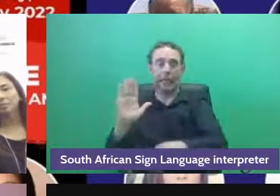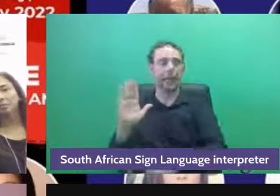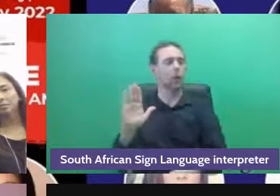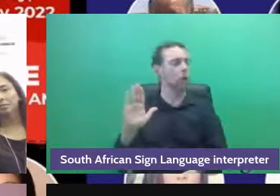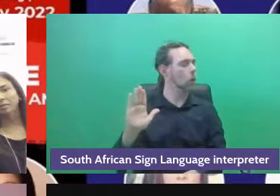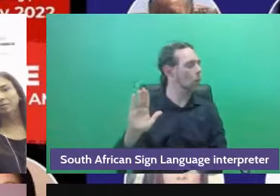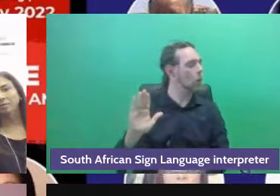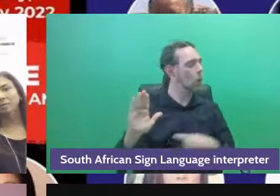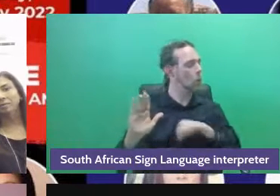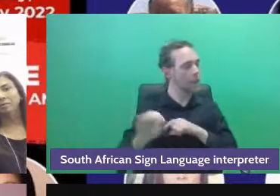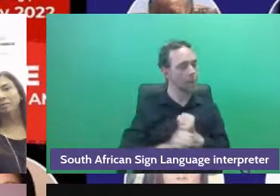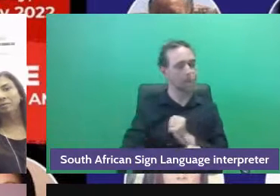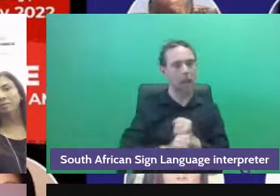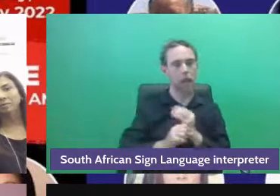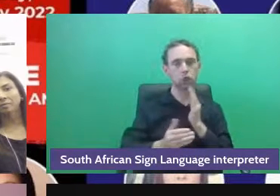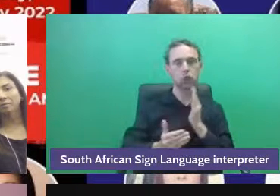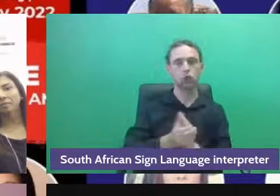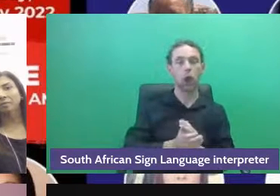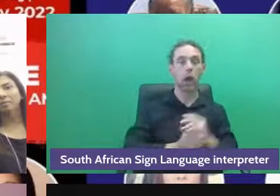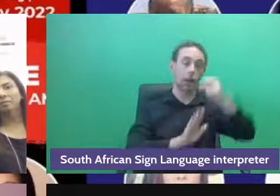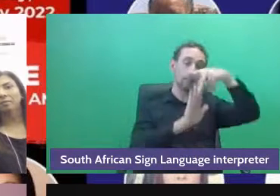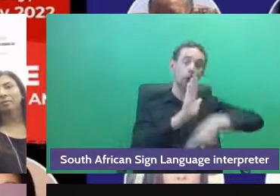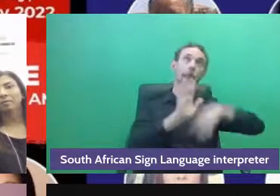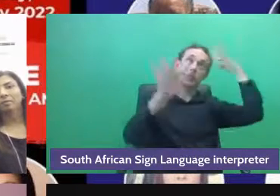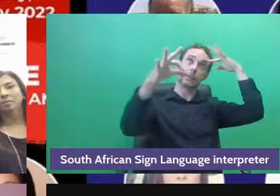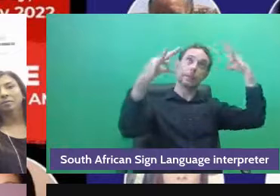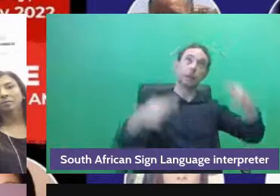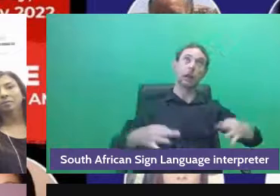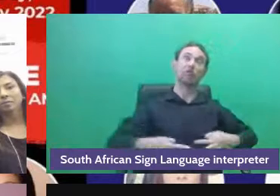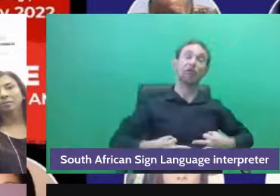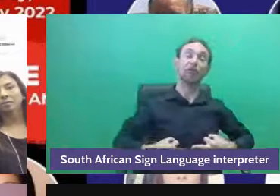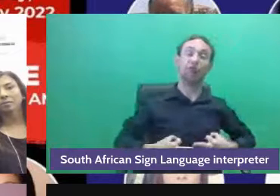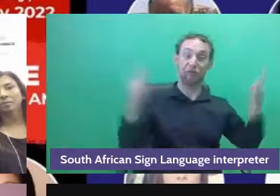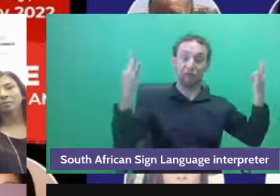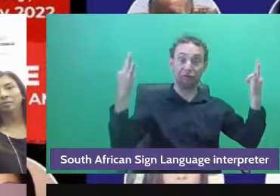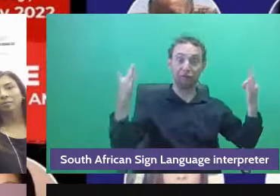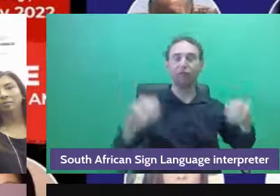consultations takes place, and we are not only